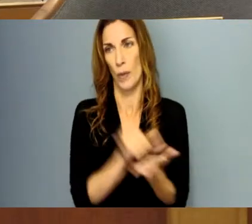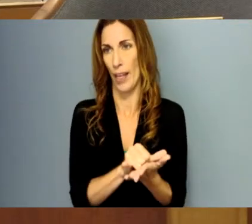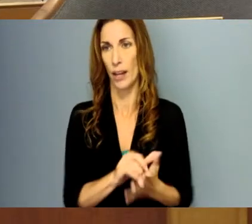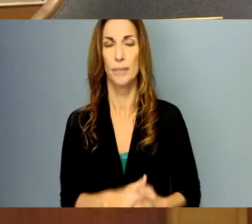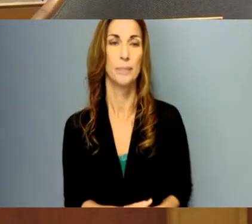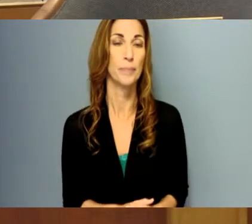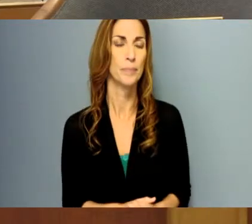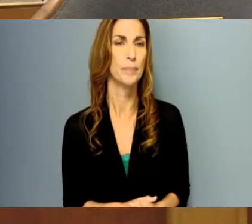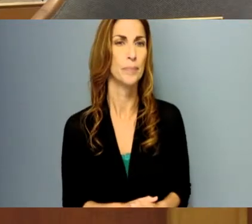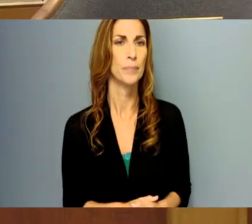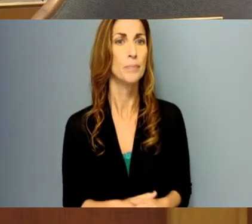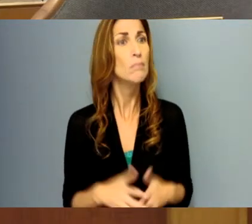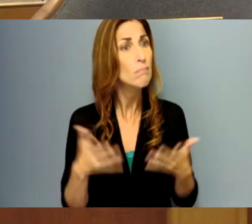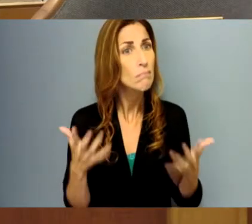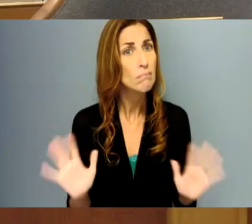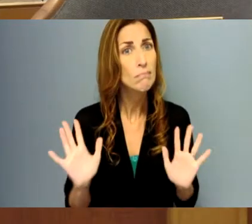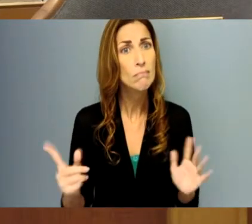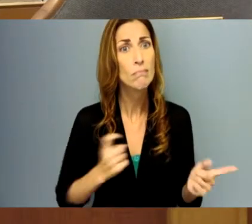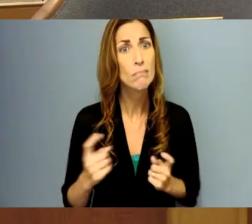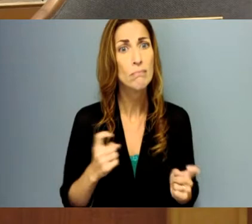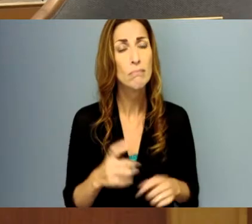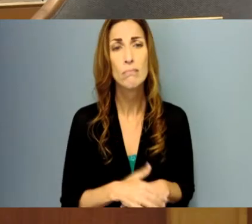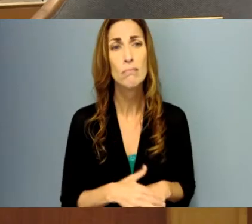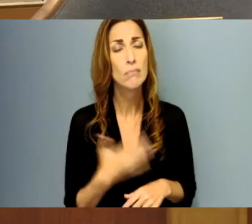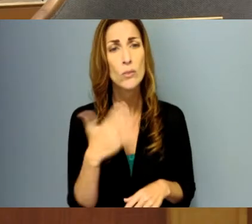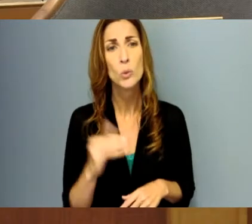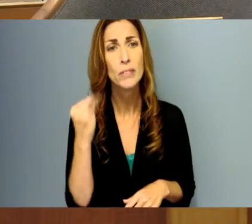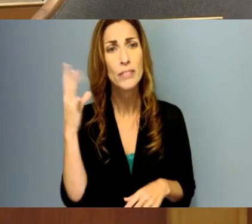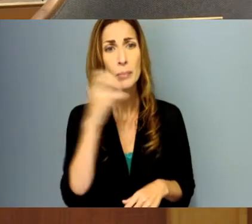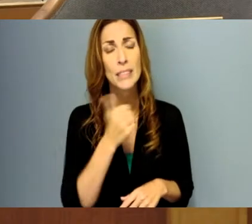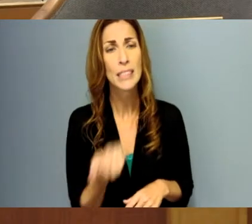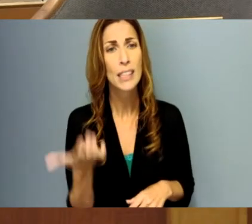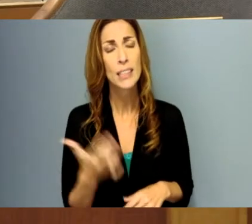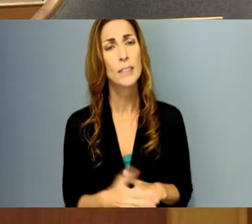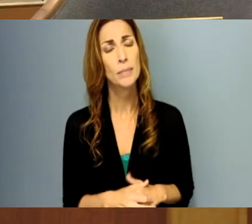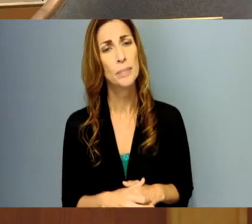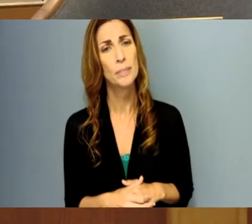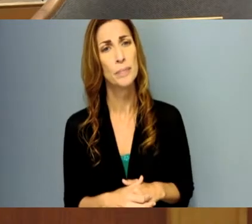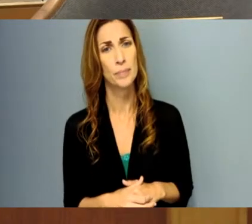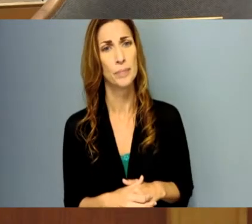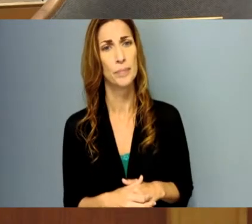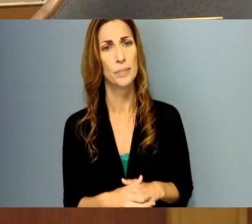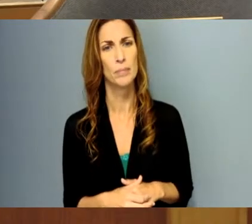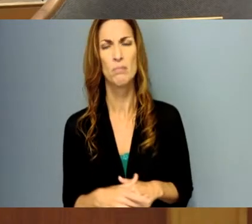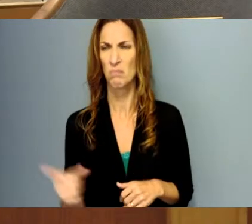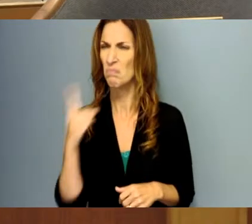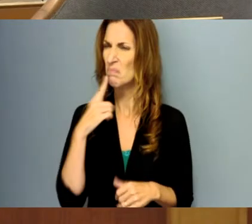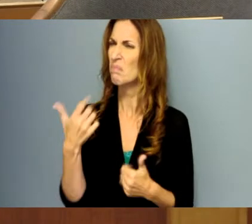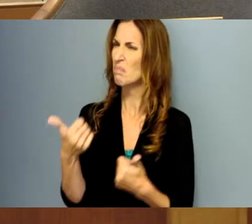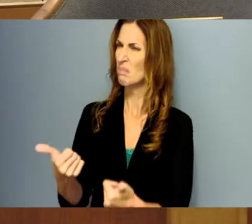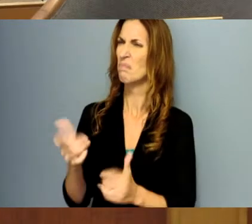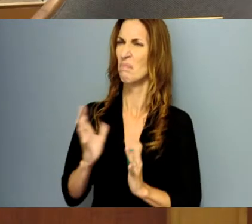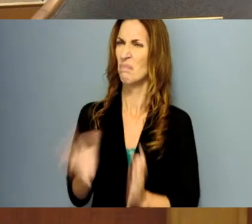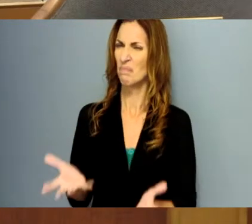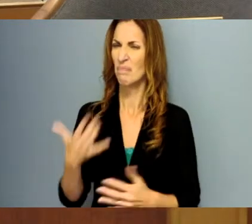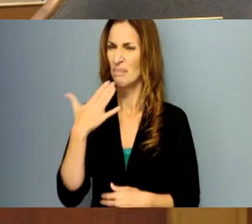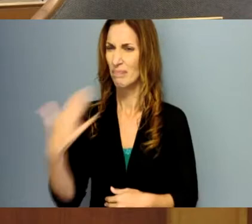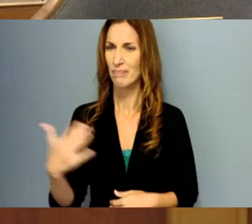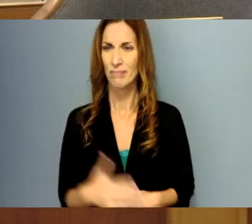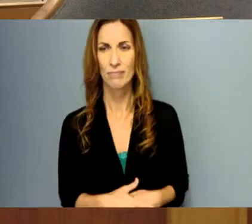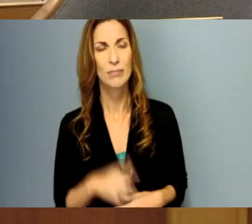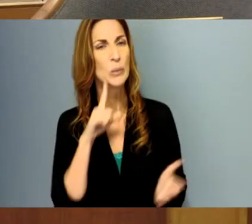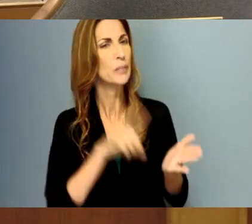I think that may be all the questions. I don't know if I missed any. I think you got them. Yeah, I think you got them. Sorry, I was looking up